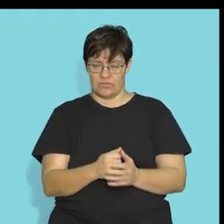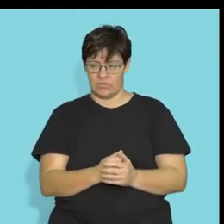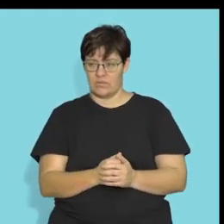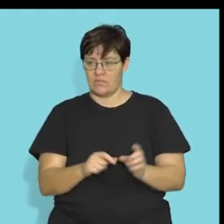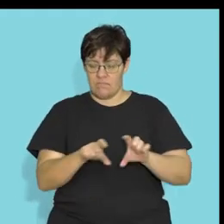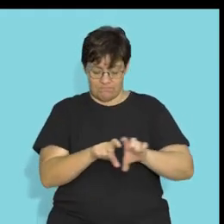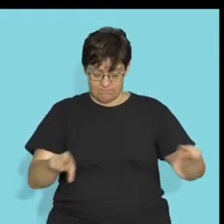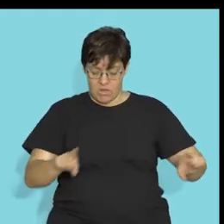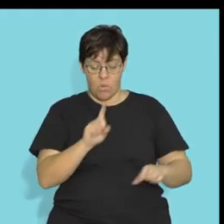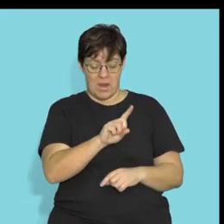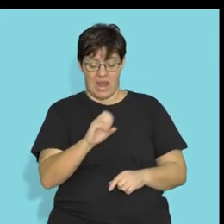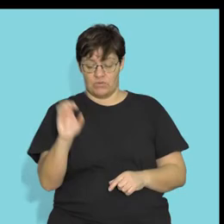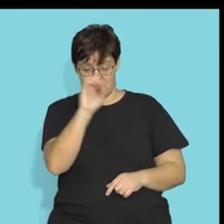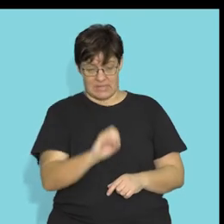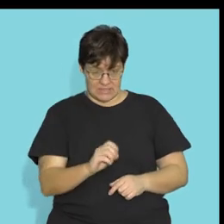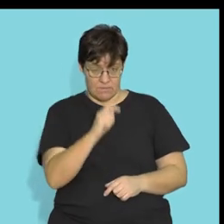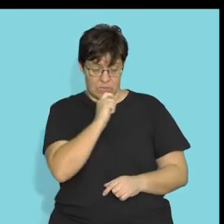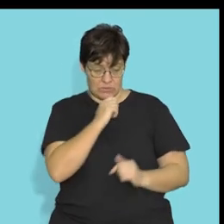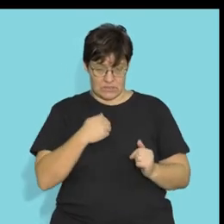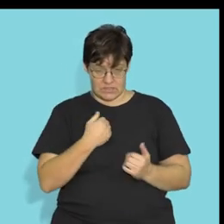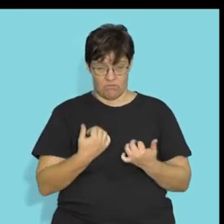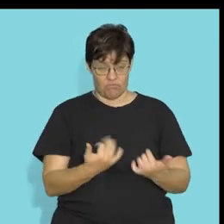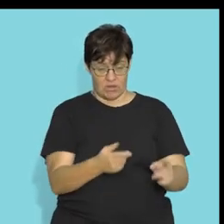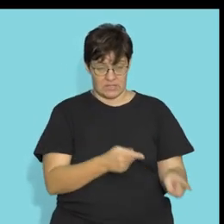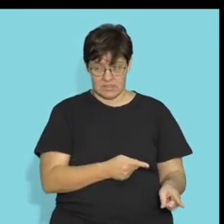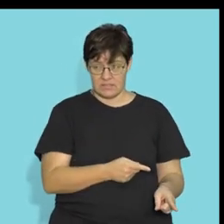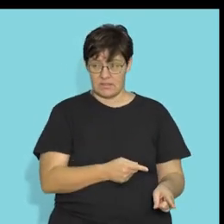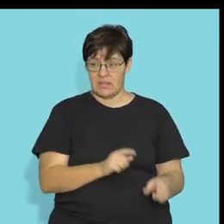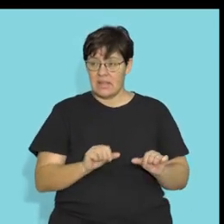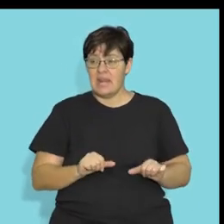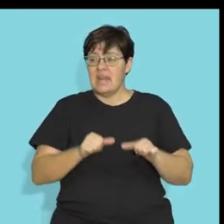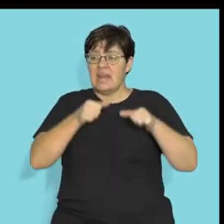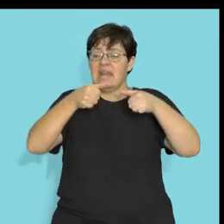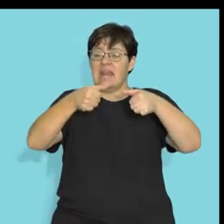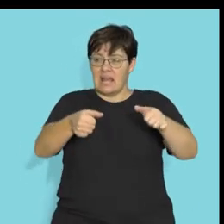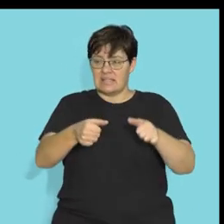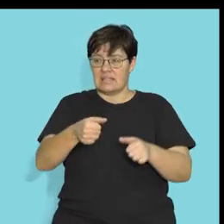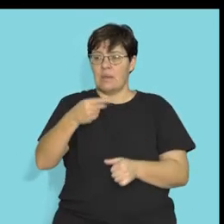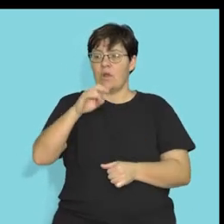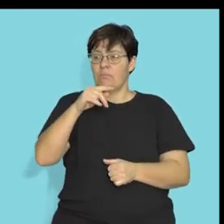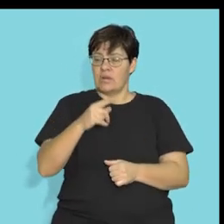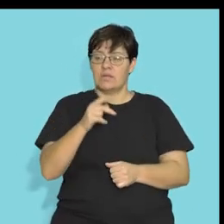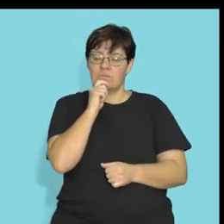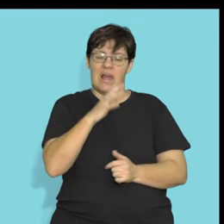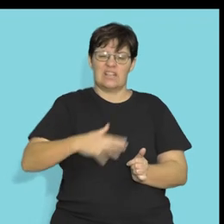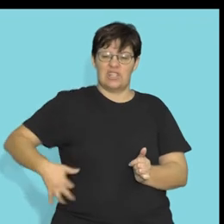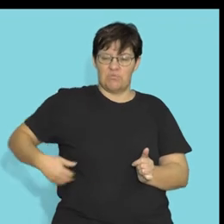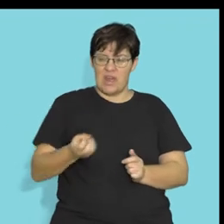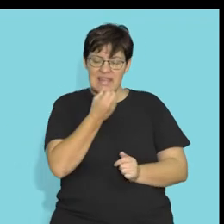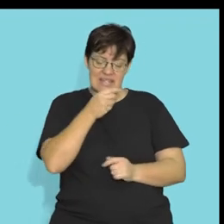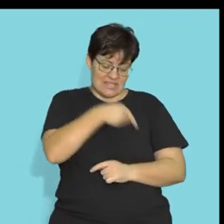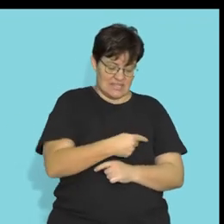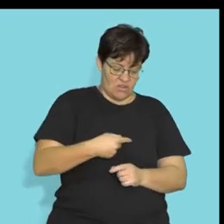of a decrease in energy and the amount of energy available, you can see that, again, in this pyramid, there's 100% of the energy that